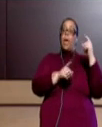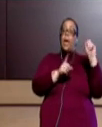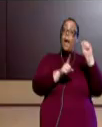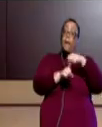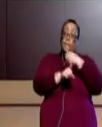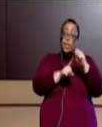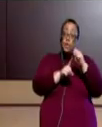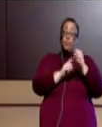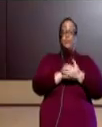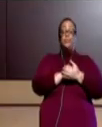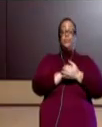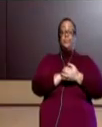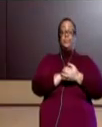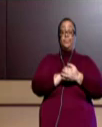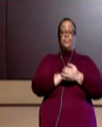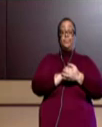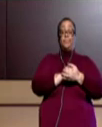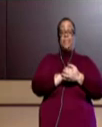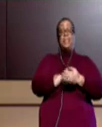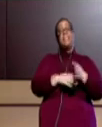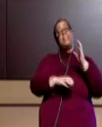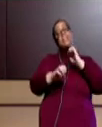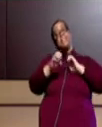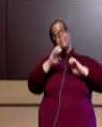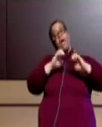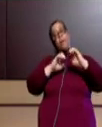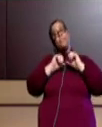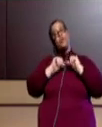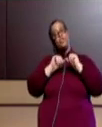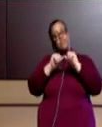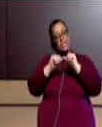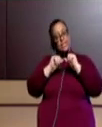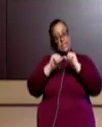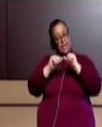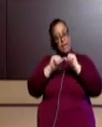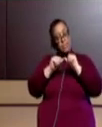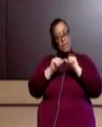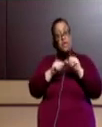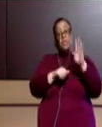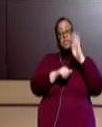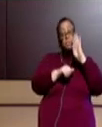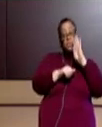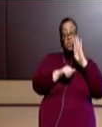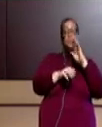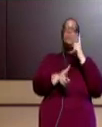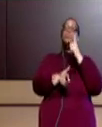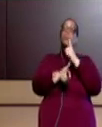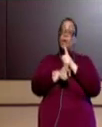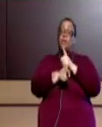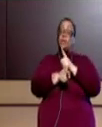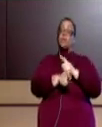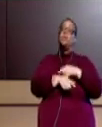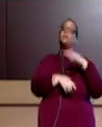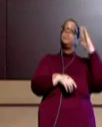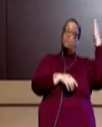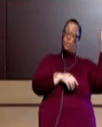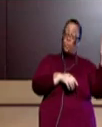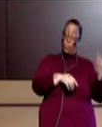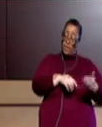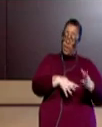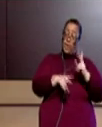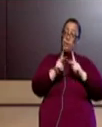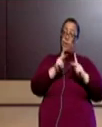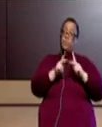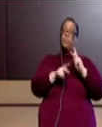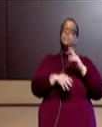takes emotional stamina to speak to you correctly, to greet people, to talk, to